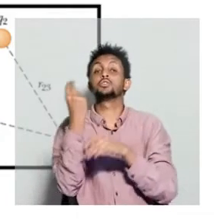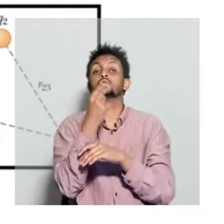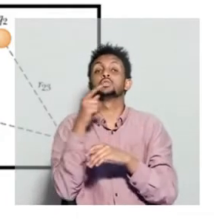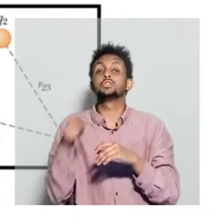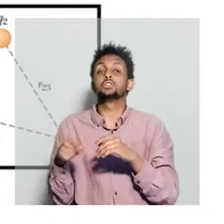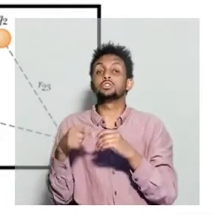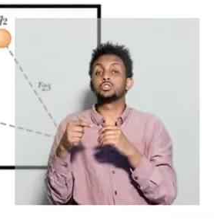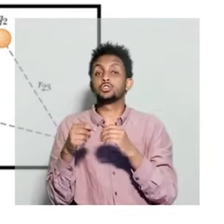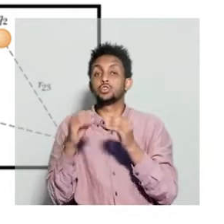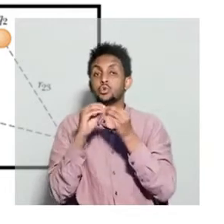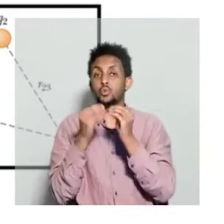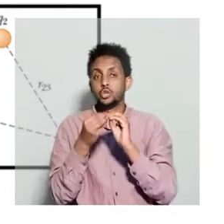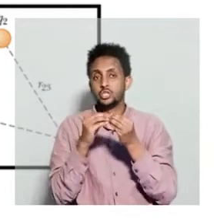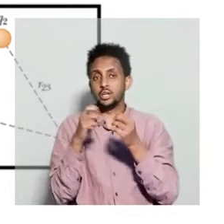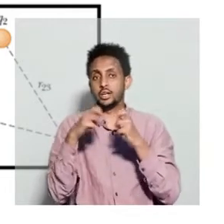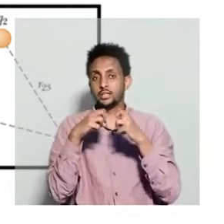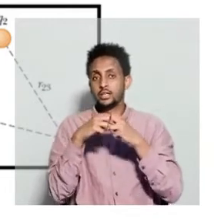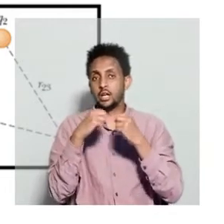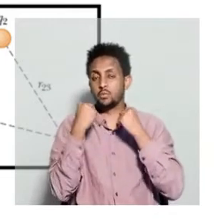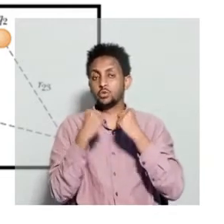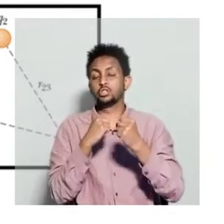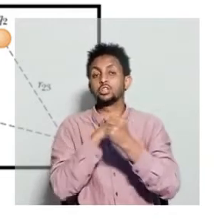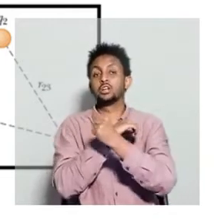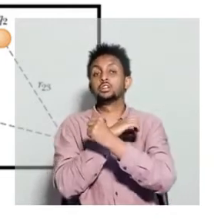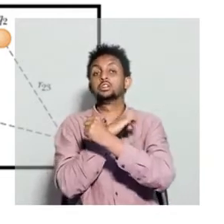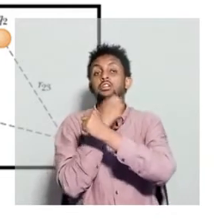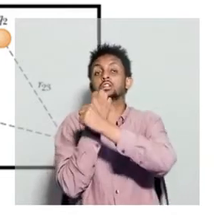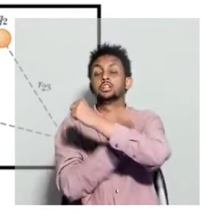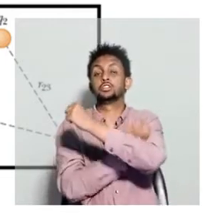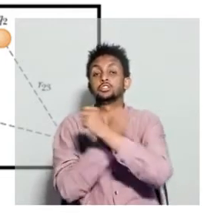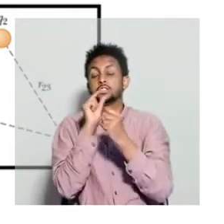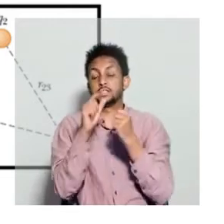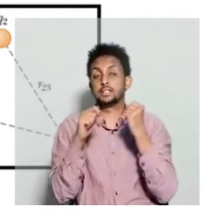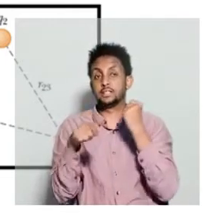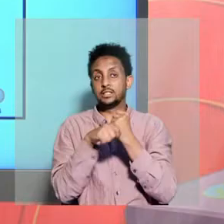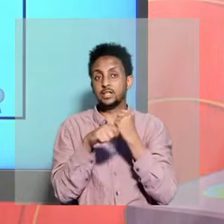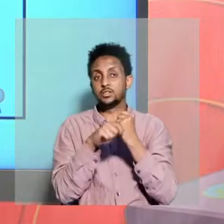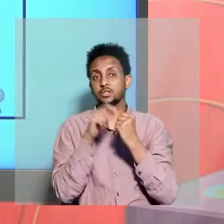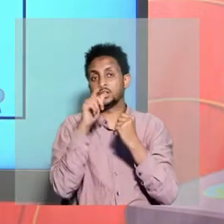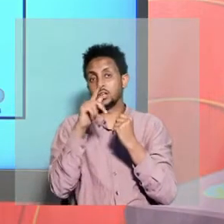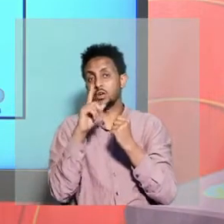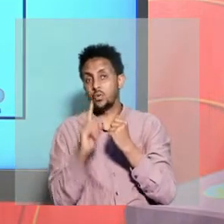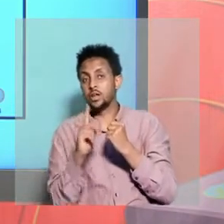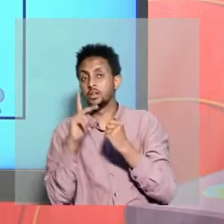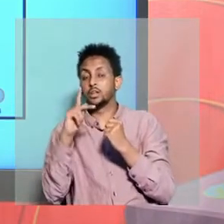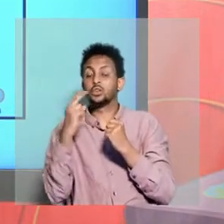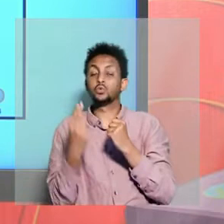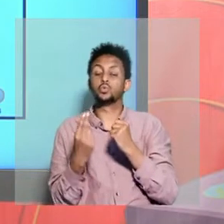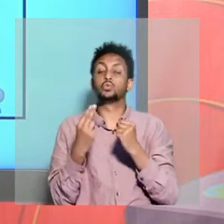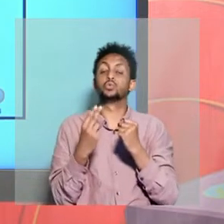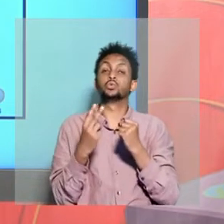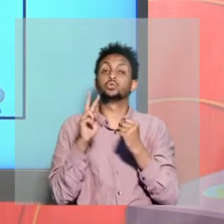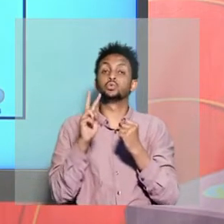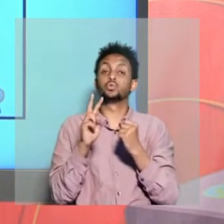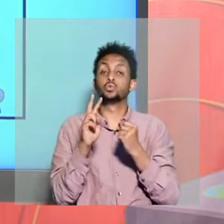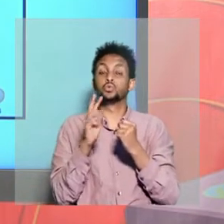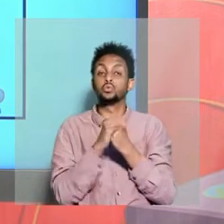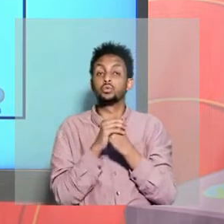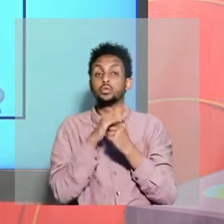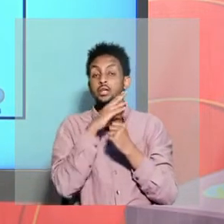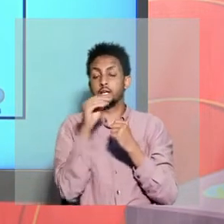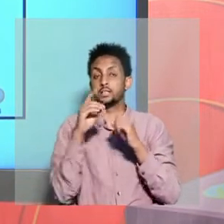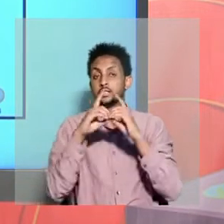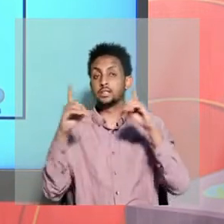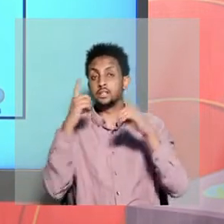this equation, and the electrical potential energy due to a single charge K1, Q2, here Q1, Q2, and